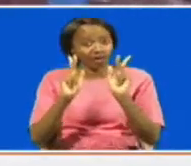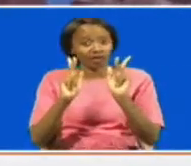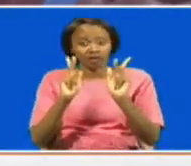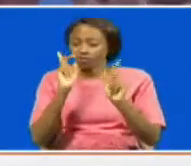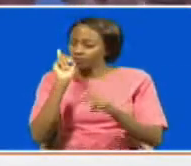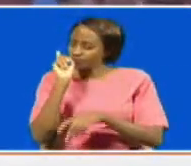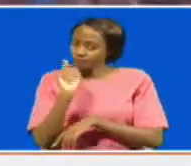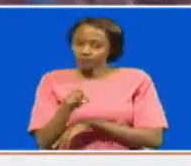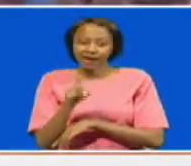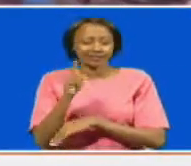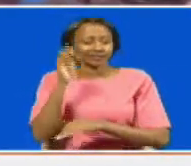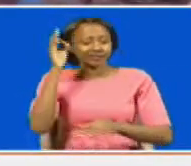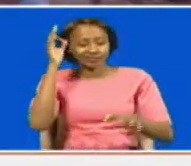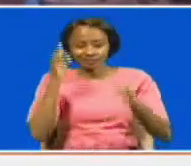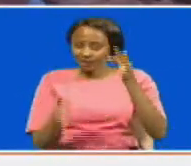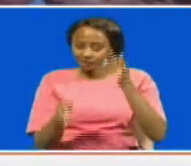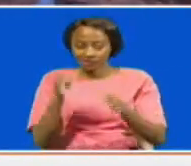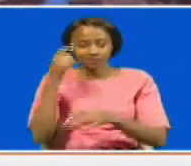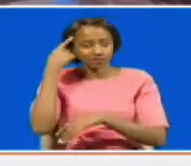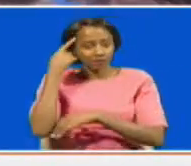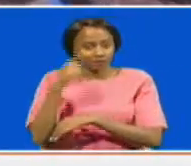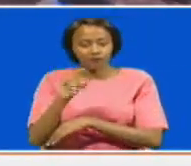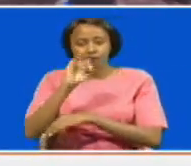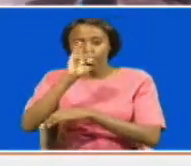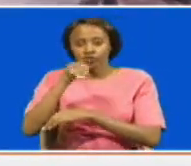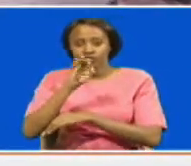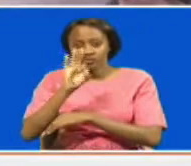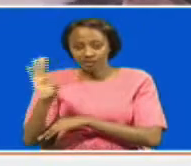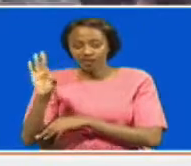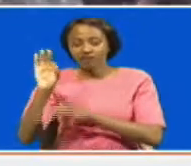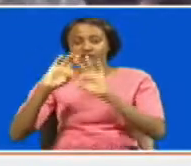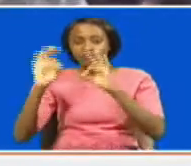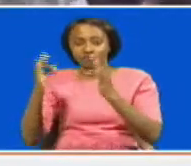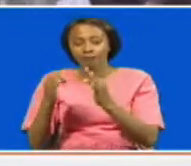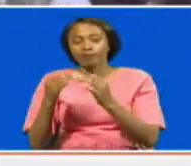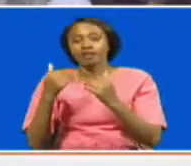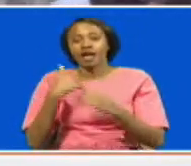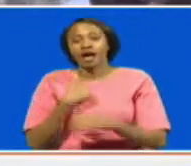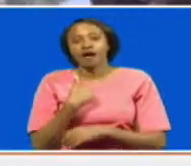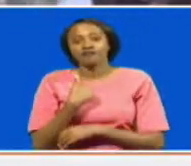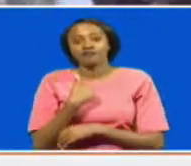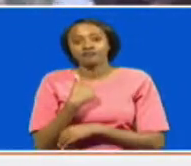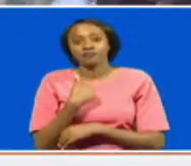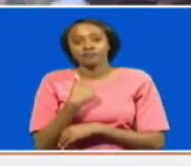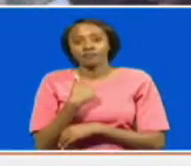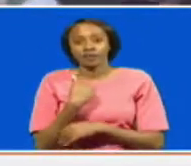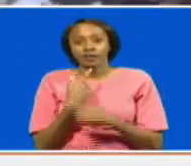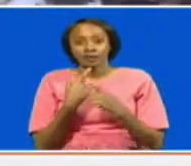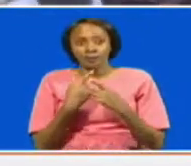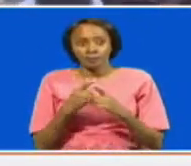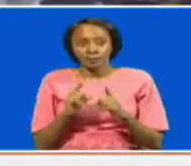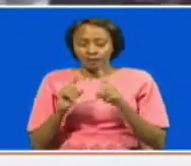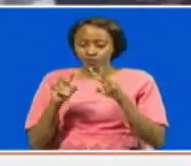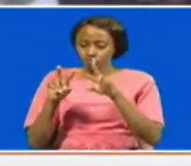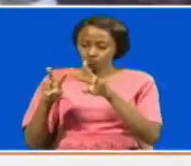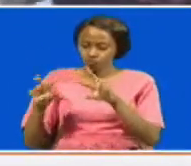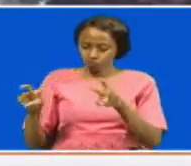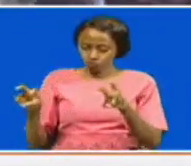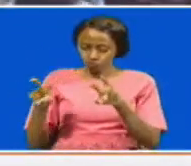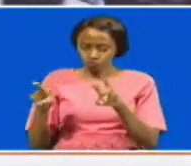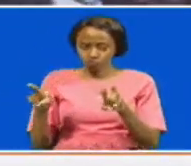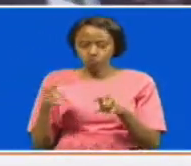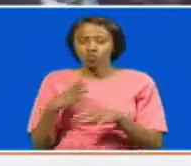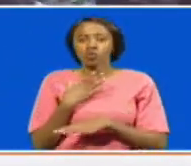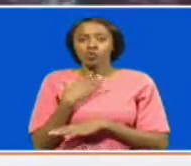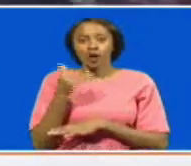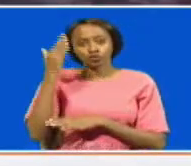that justice for Jeff and family is finally found. We've taken samples for toxicological analysis. We want to